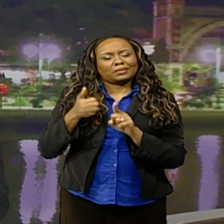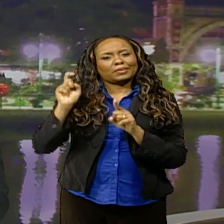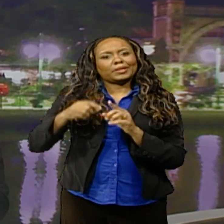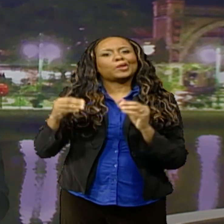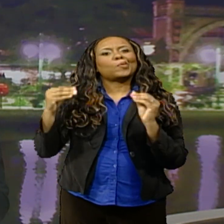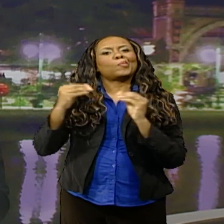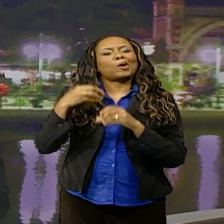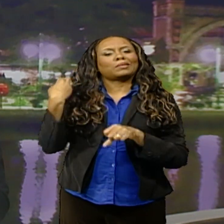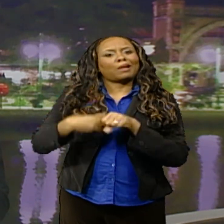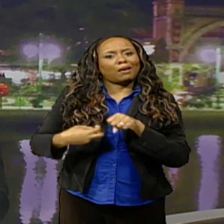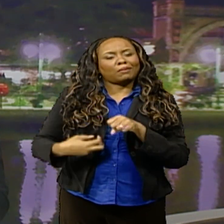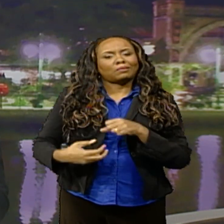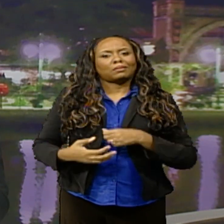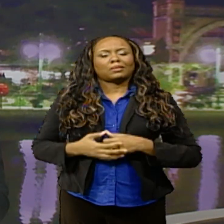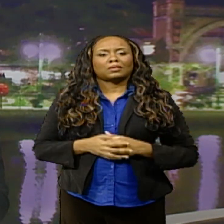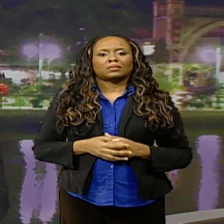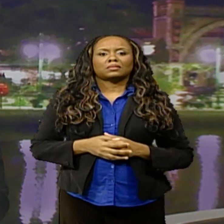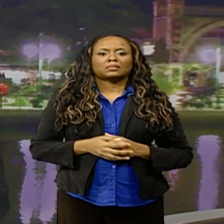of illegal weapons.